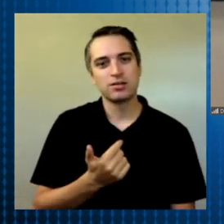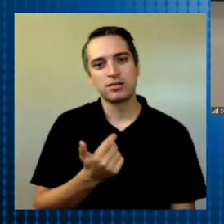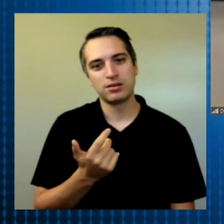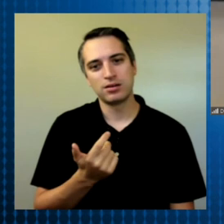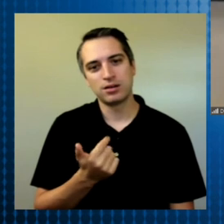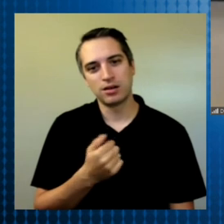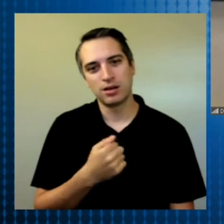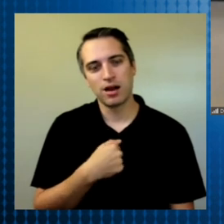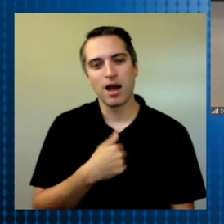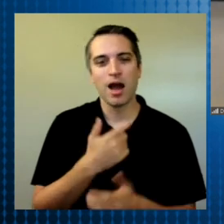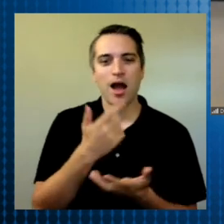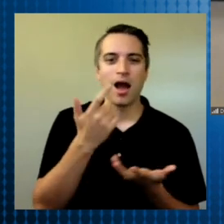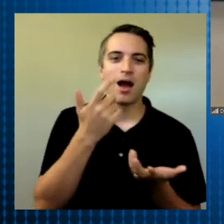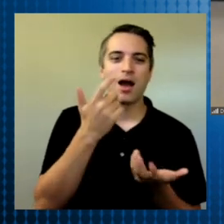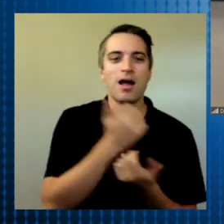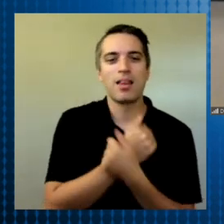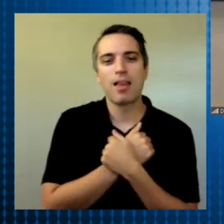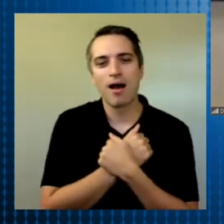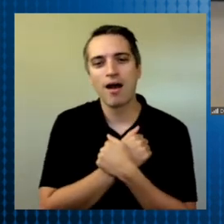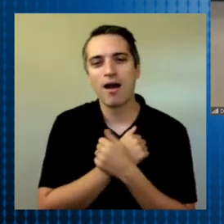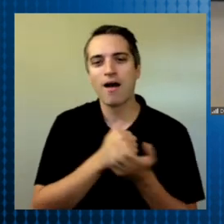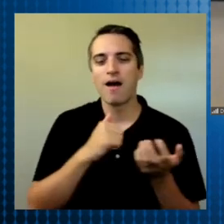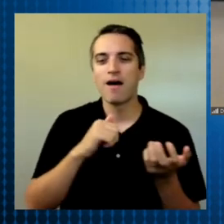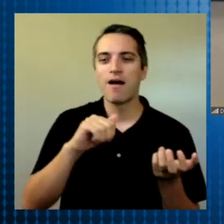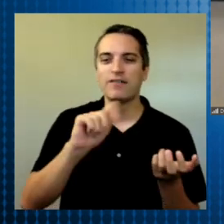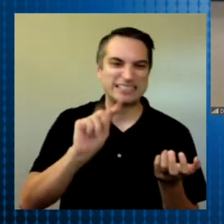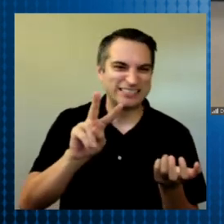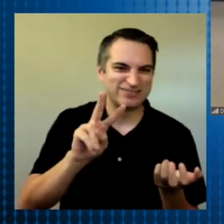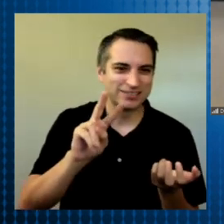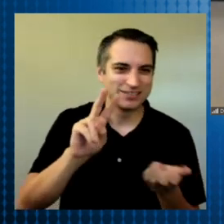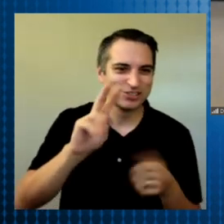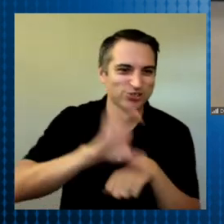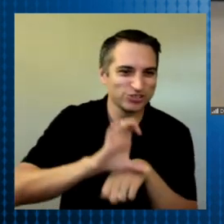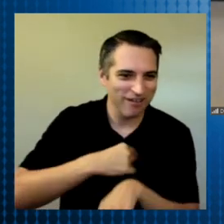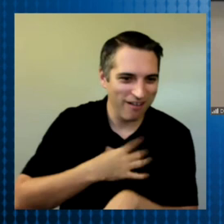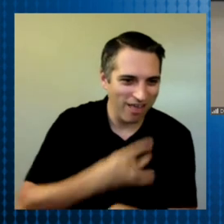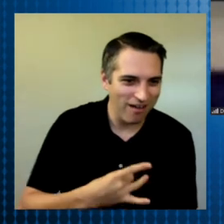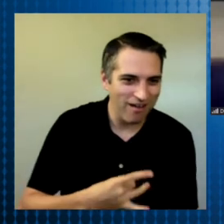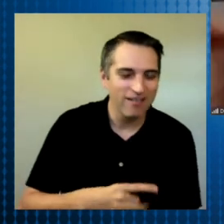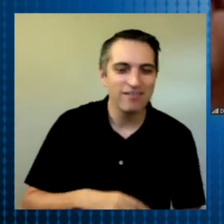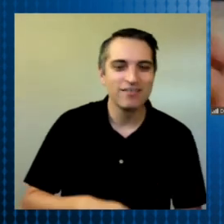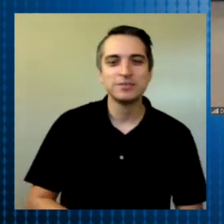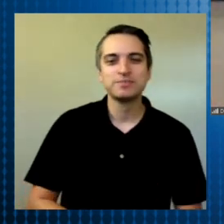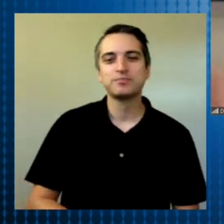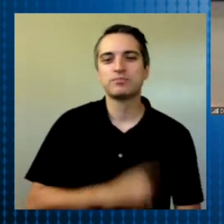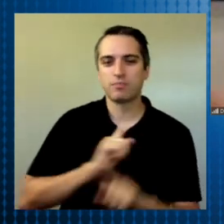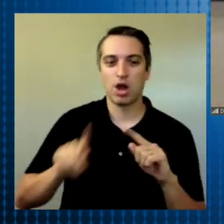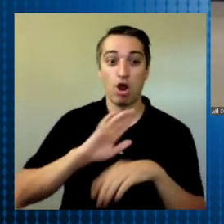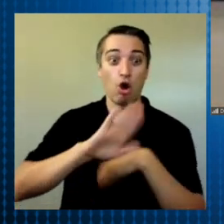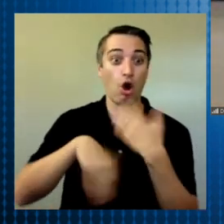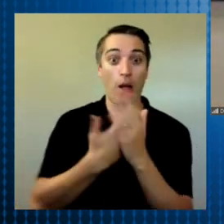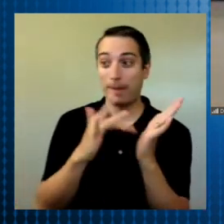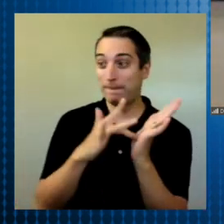love guys like Freddie Haynes. I love T.D. Jakes. But let me tell you something. When all the biblical scholars